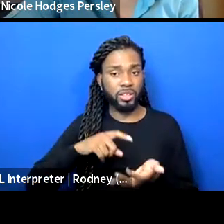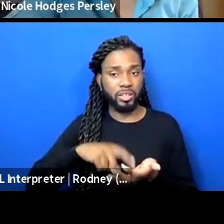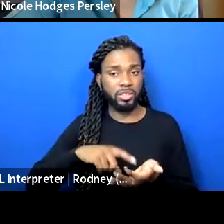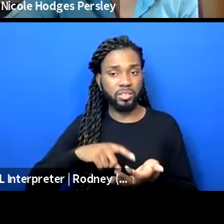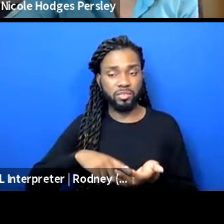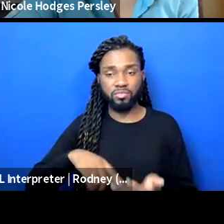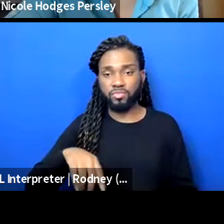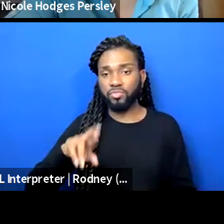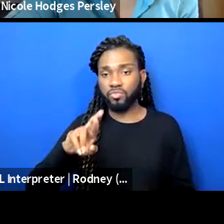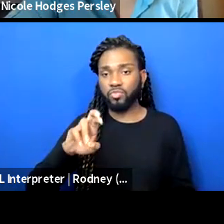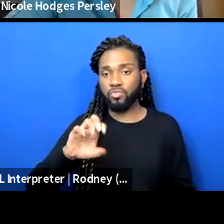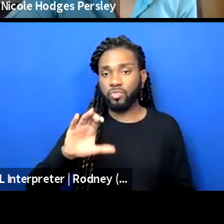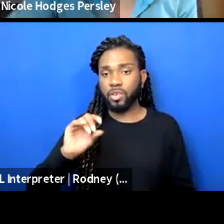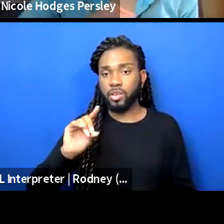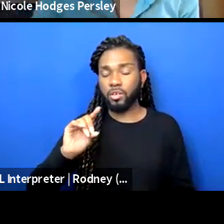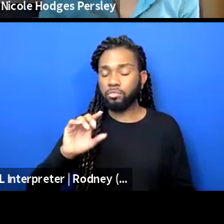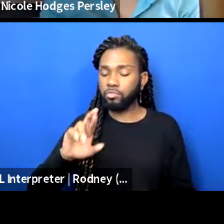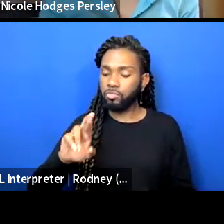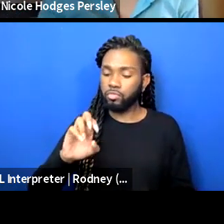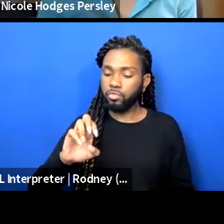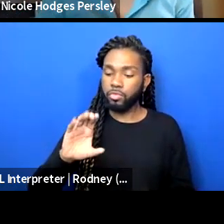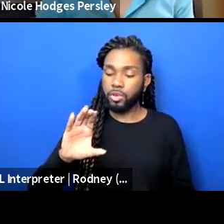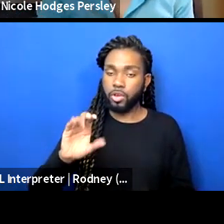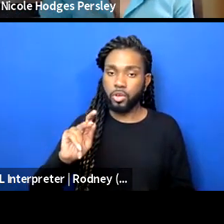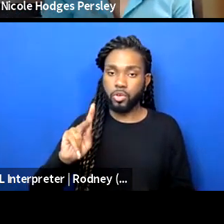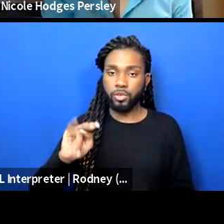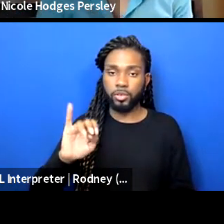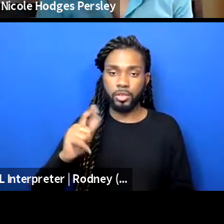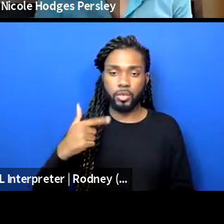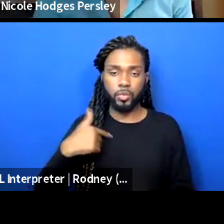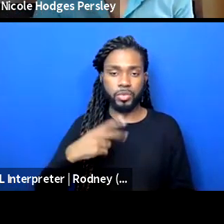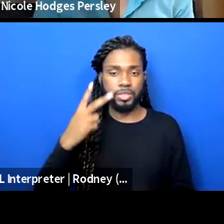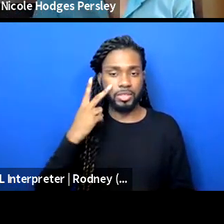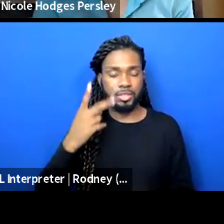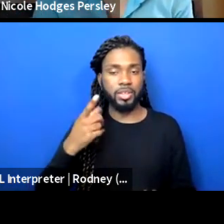that we've seen in these converging pandemics.